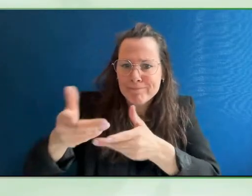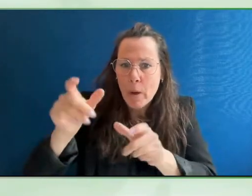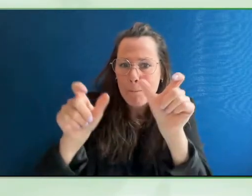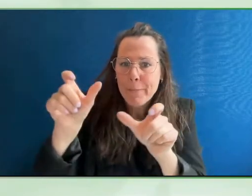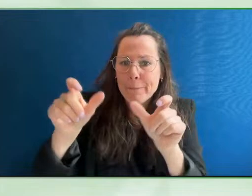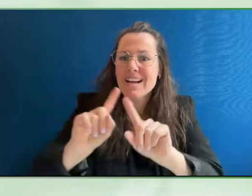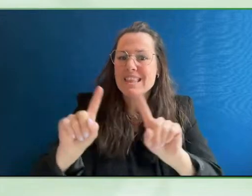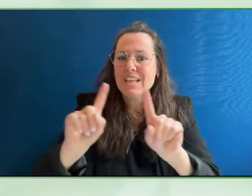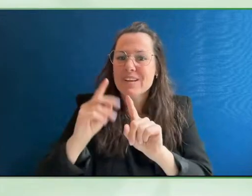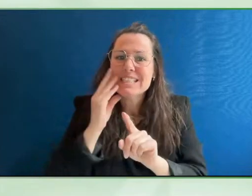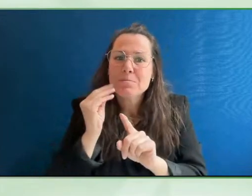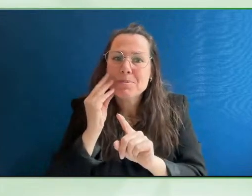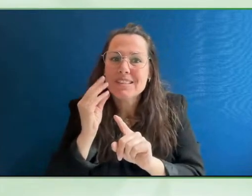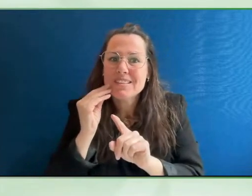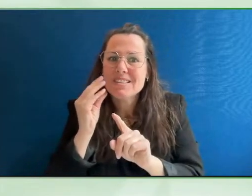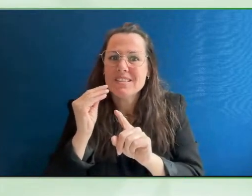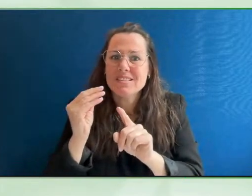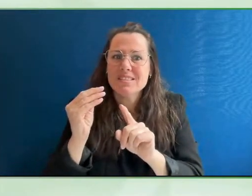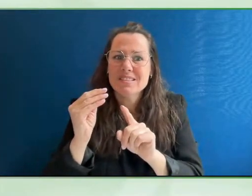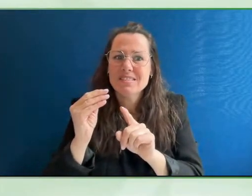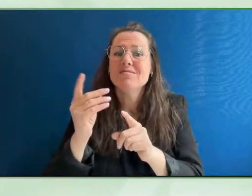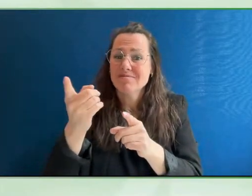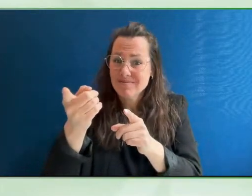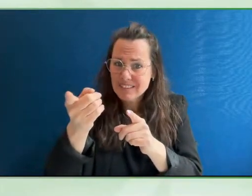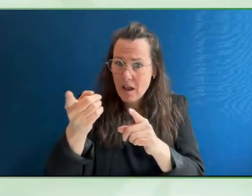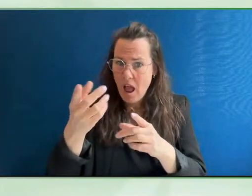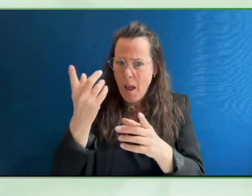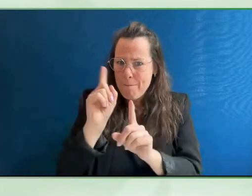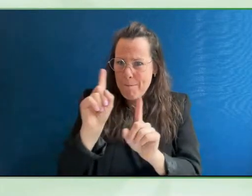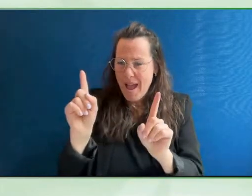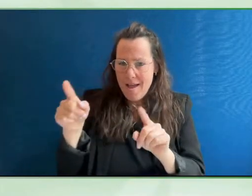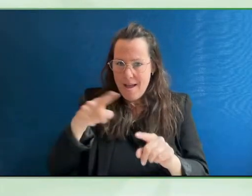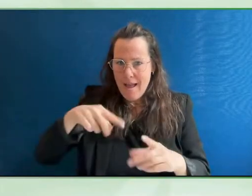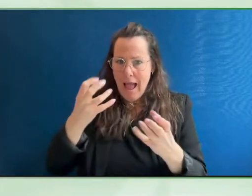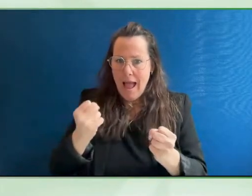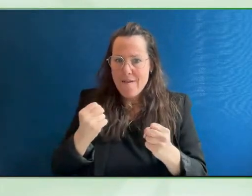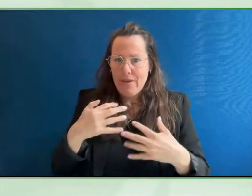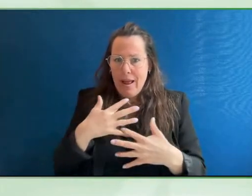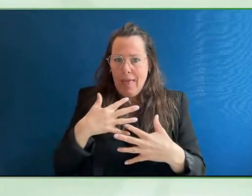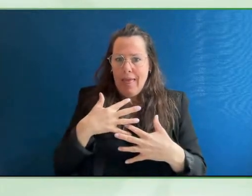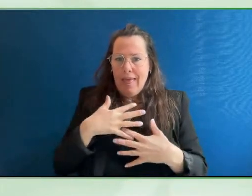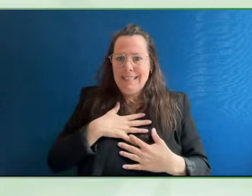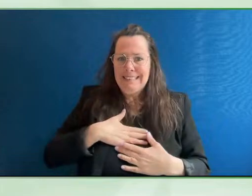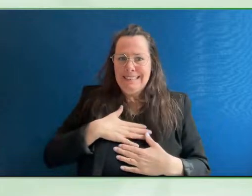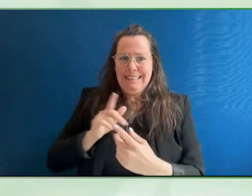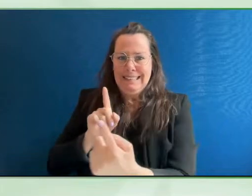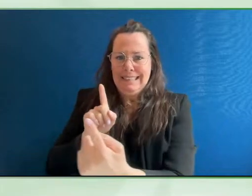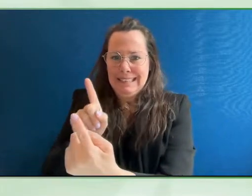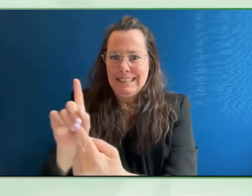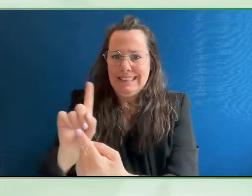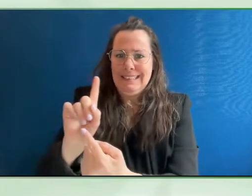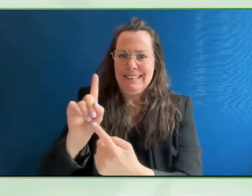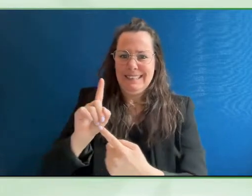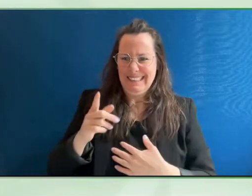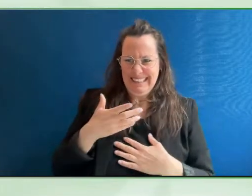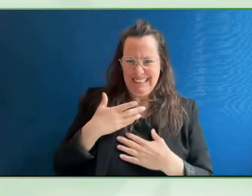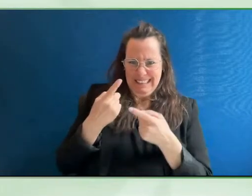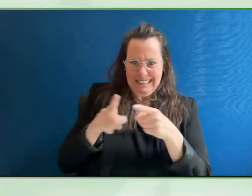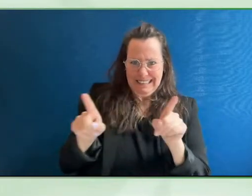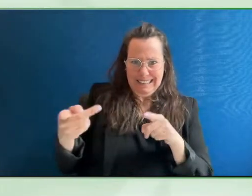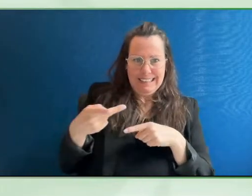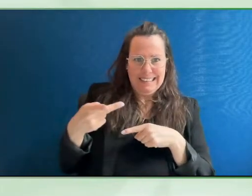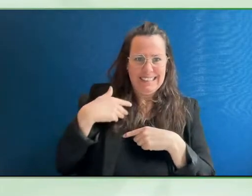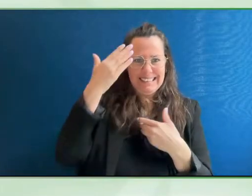are more inclined to share with their colleagues about their needs, about the accommodation that they can really